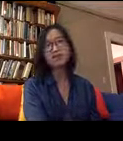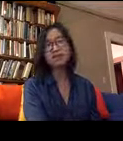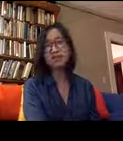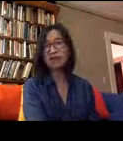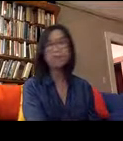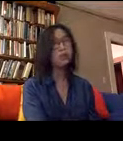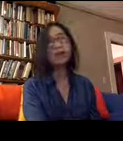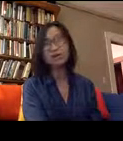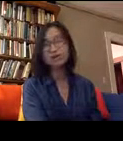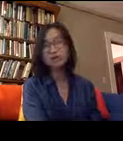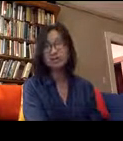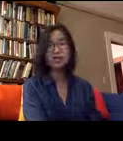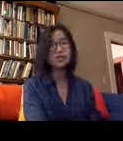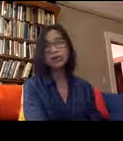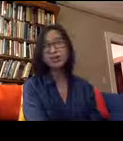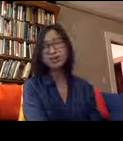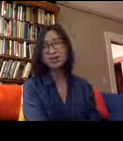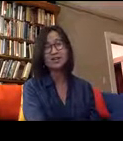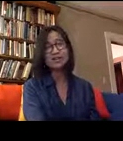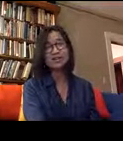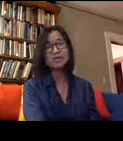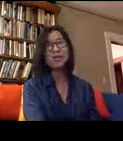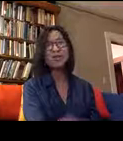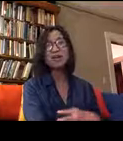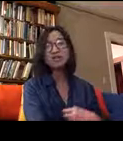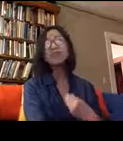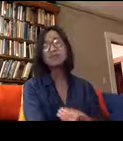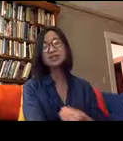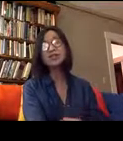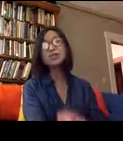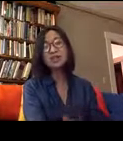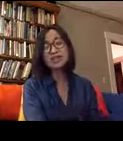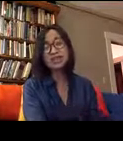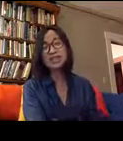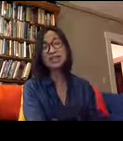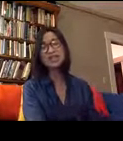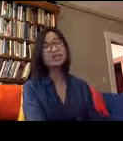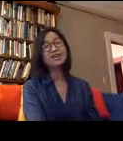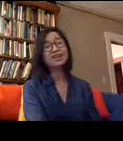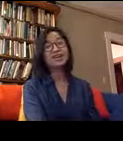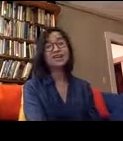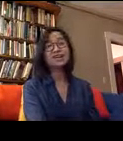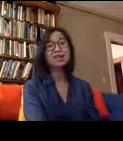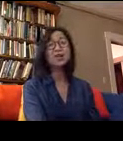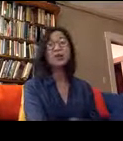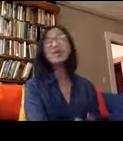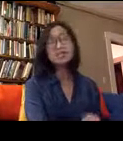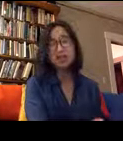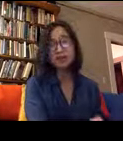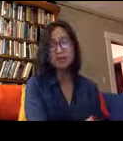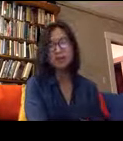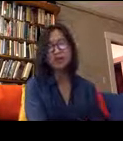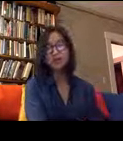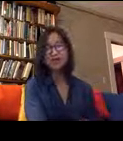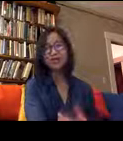idea. I have more idea, new idea. My idea is racing and no one can stop